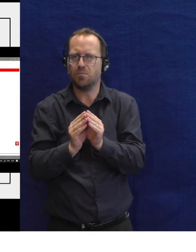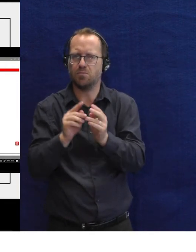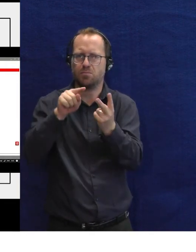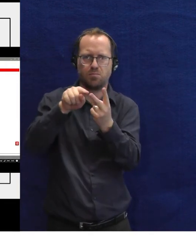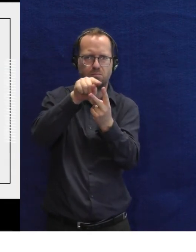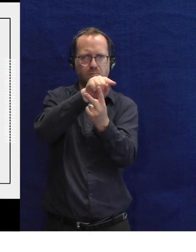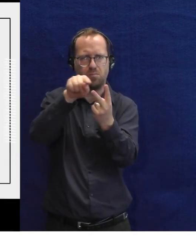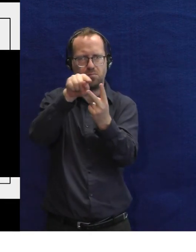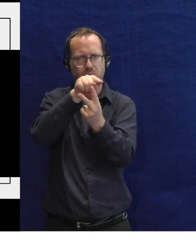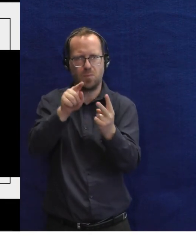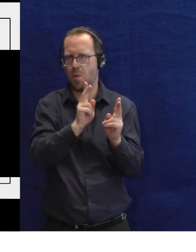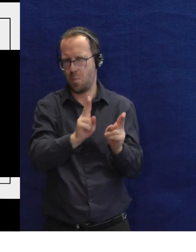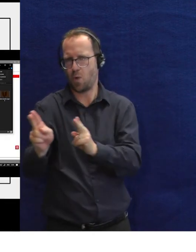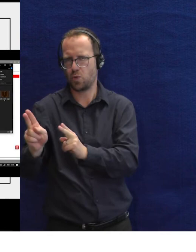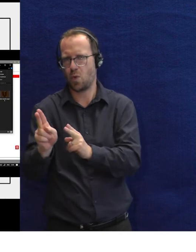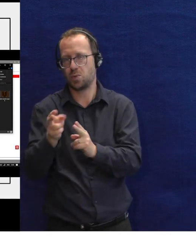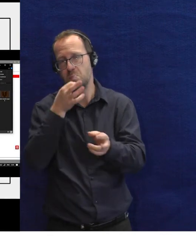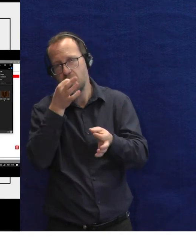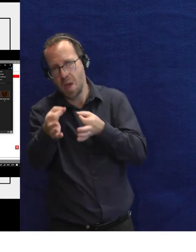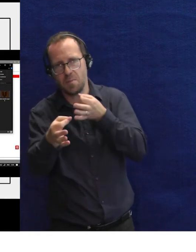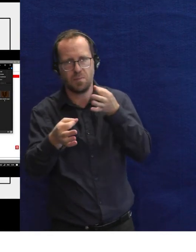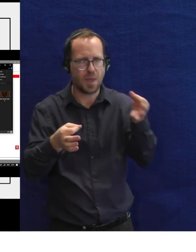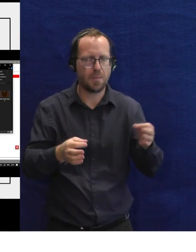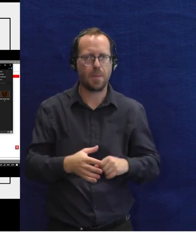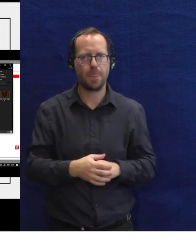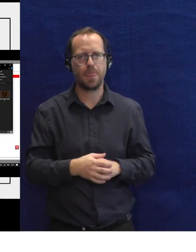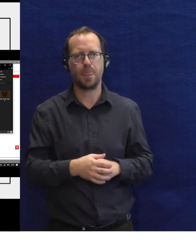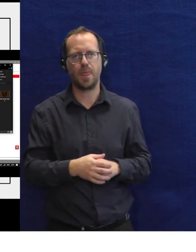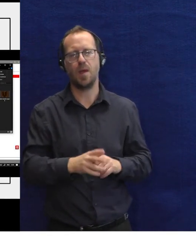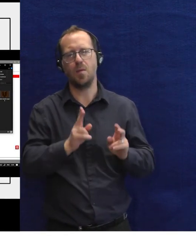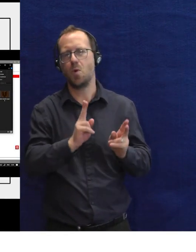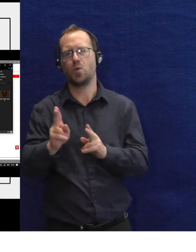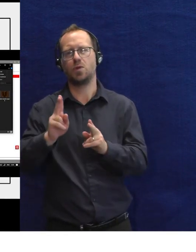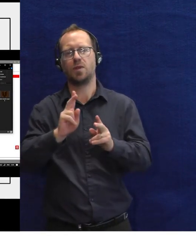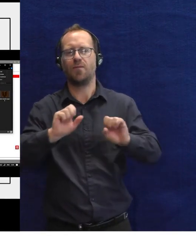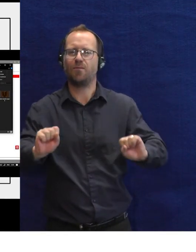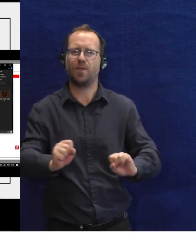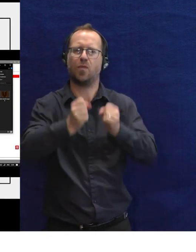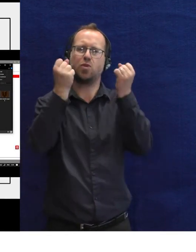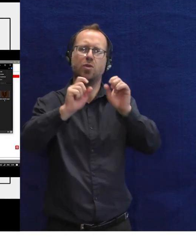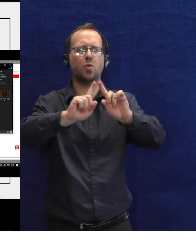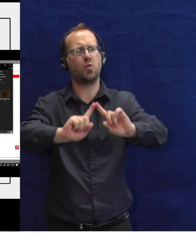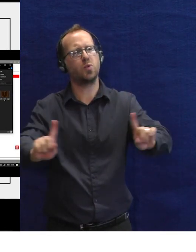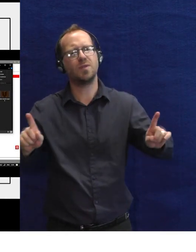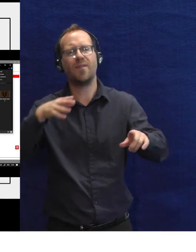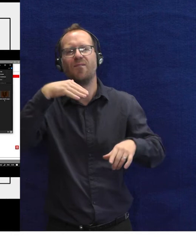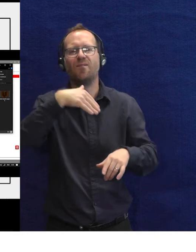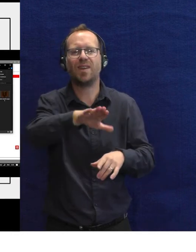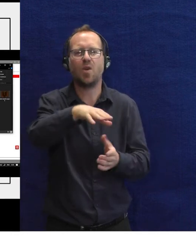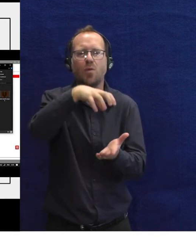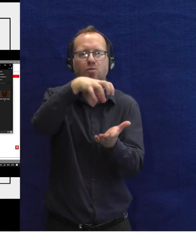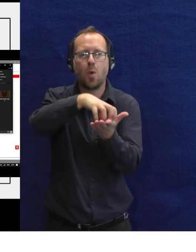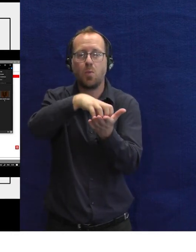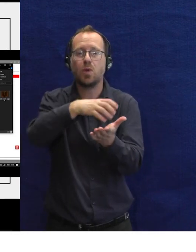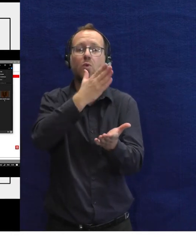generate different video files. You can generate a video file which has